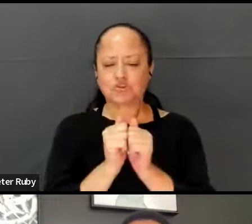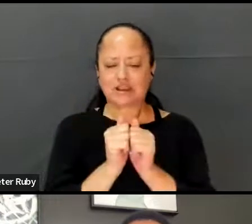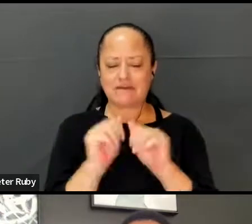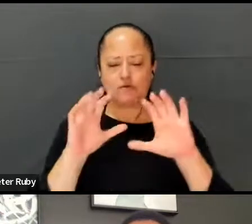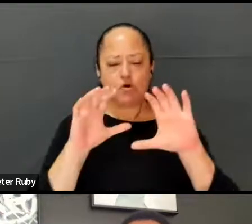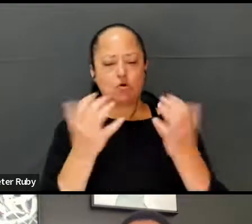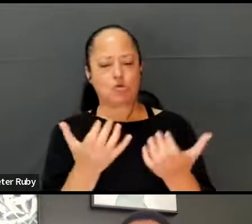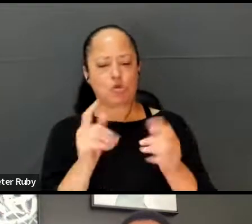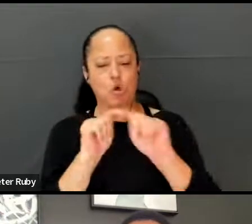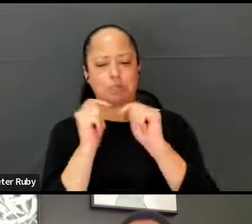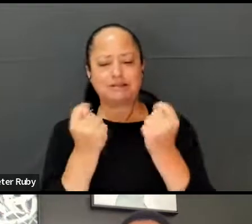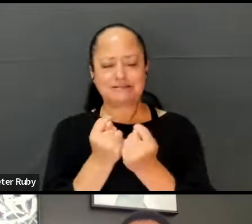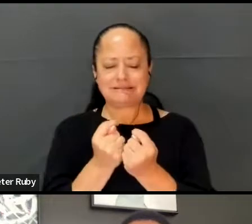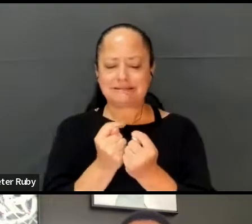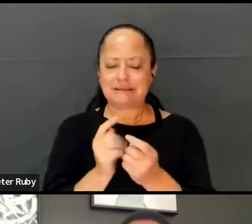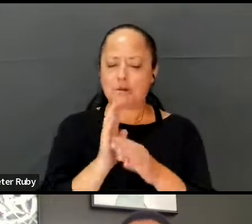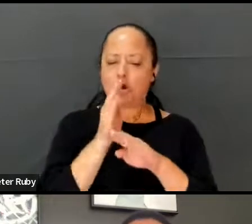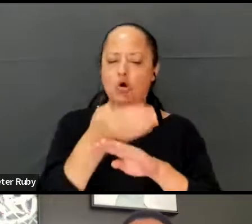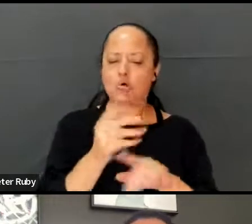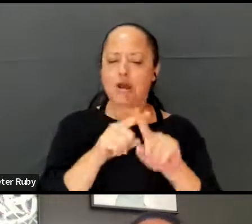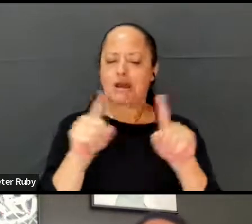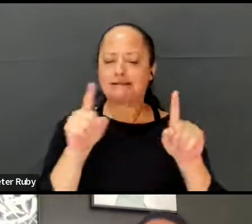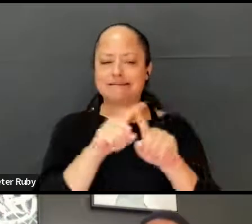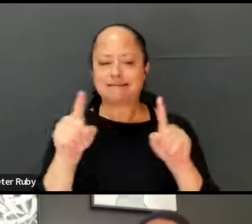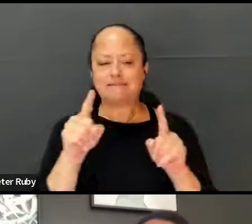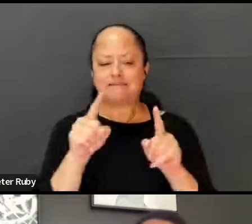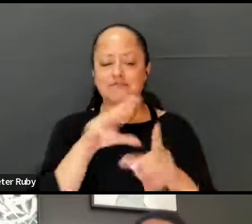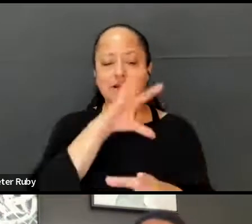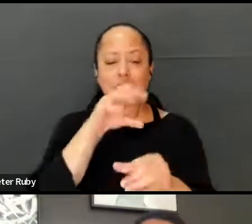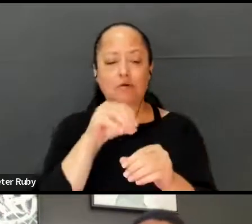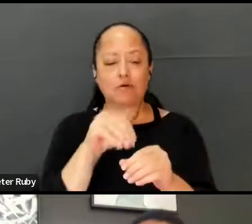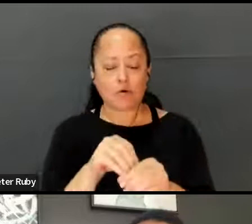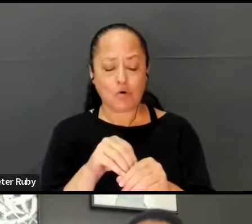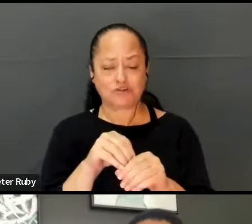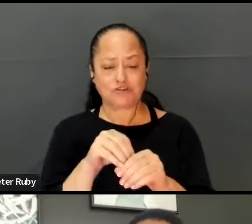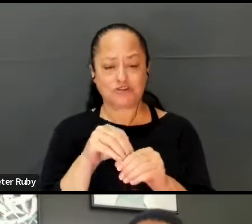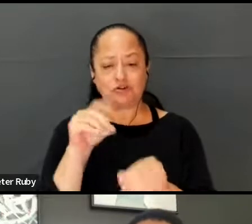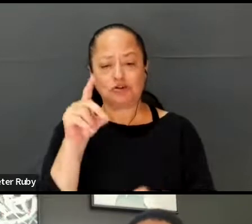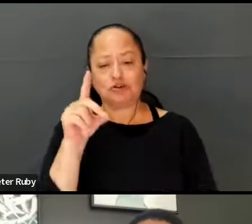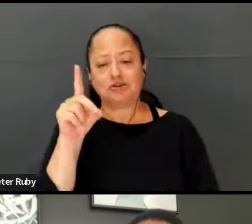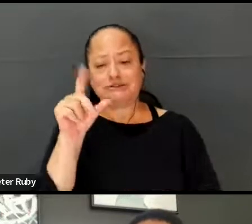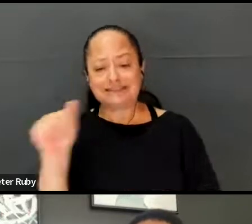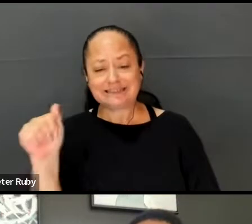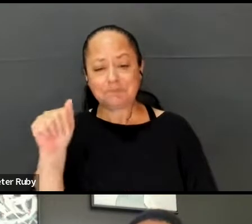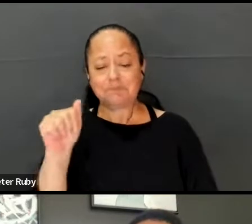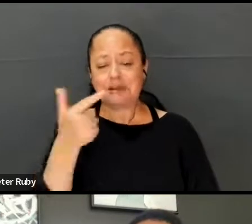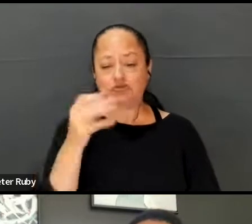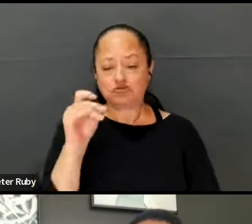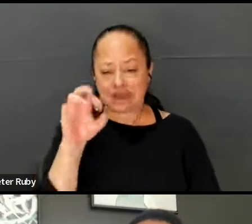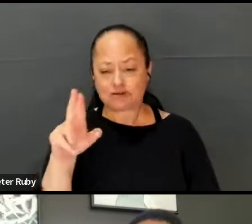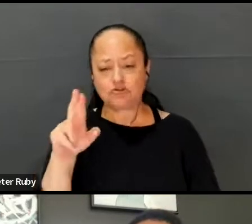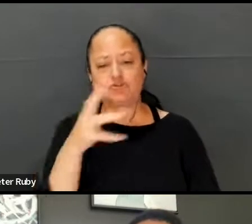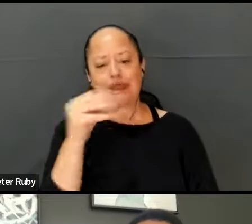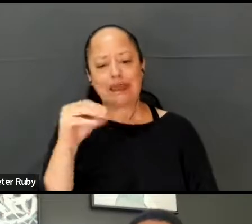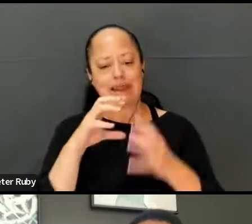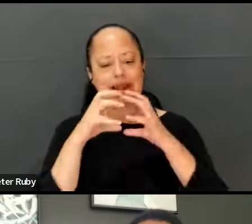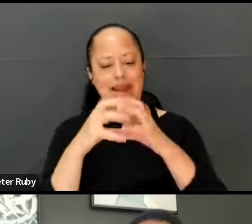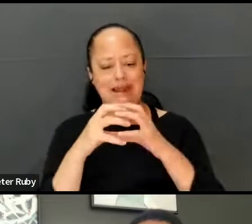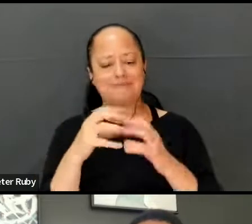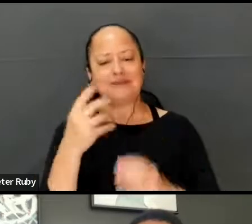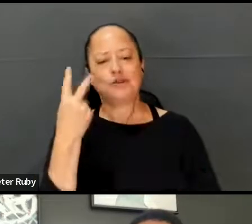different cultures, genders, and disabilities, and the intersectionalities. So we have two incredible guests who